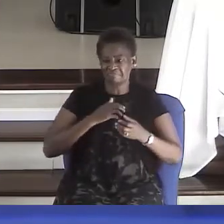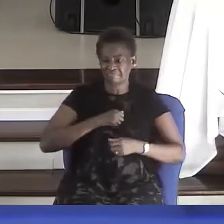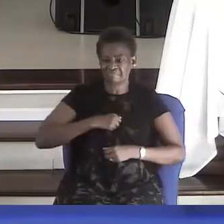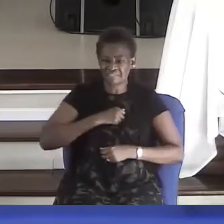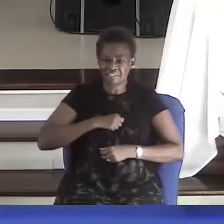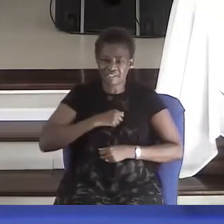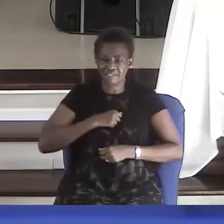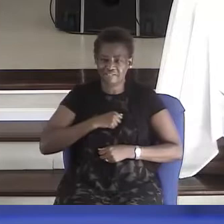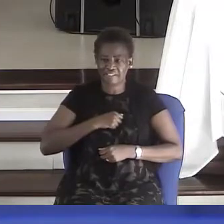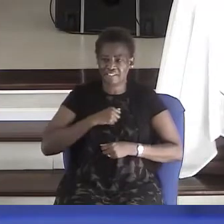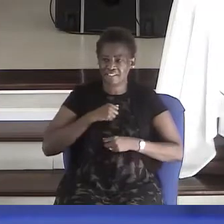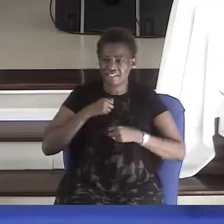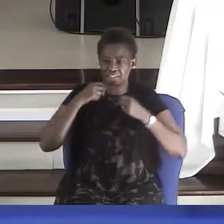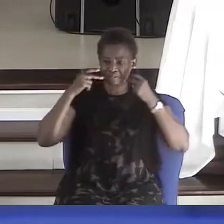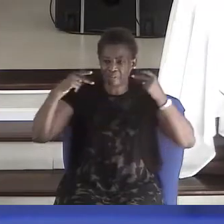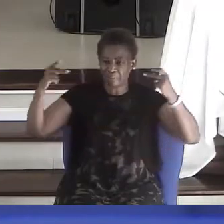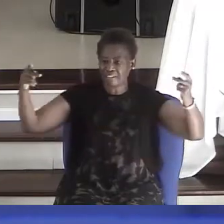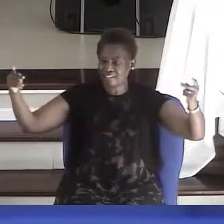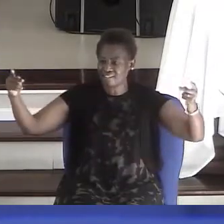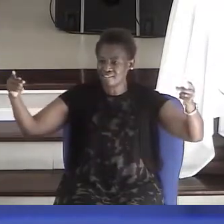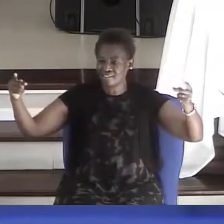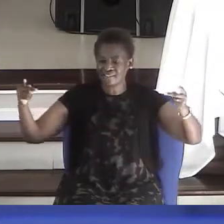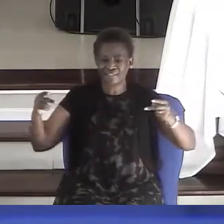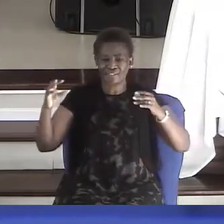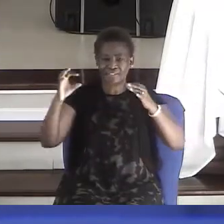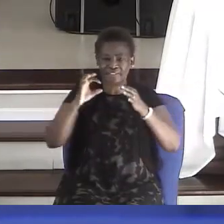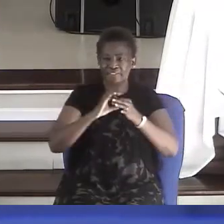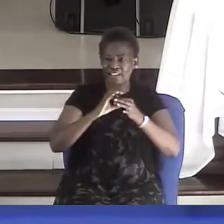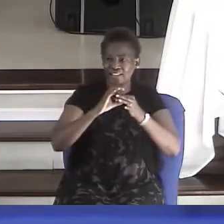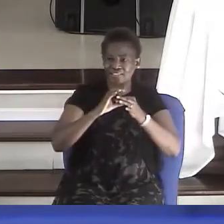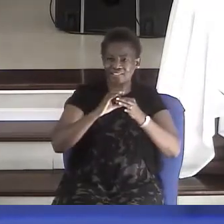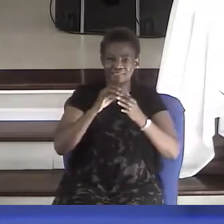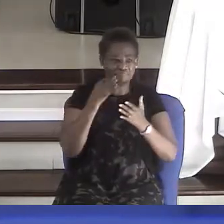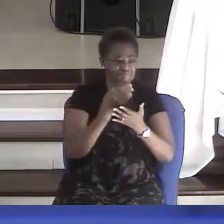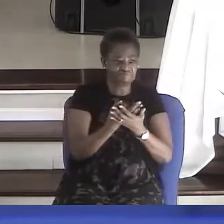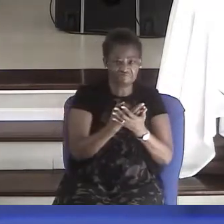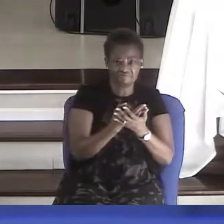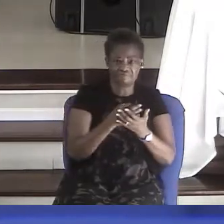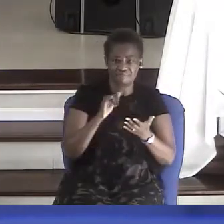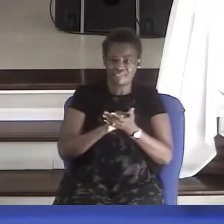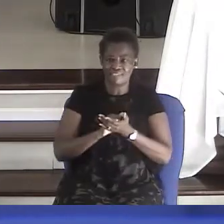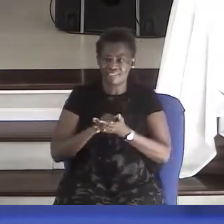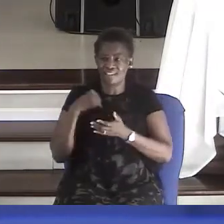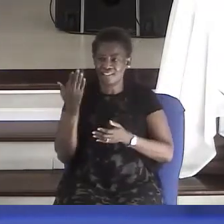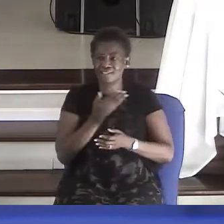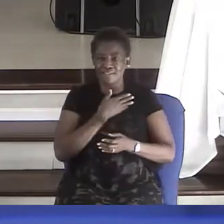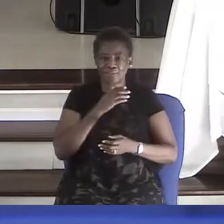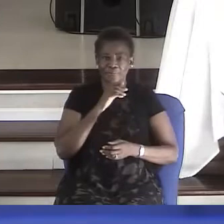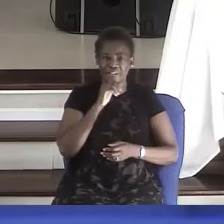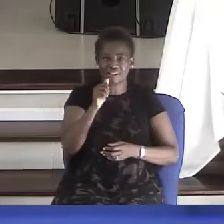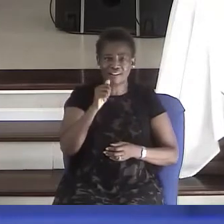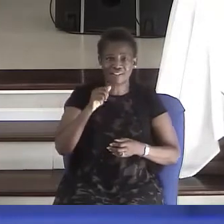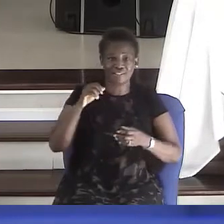the fact that we are not connected the way we want to today due to the